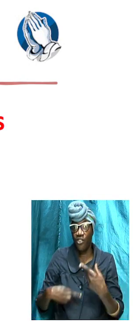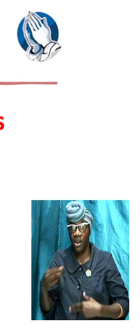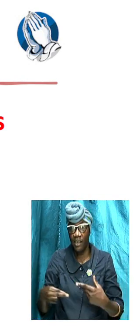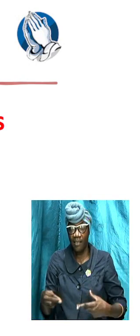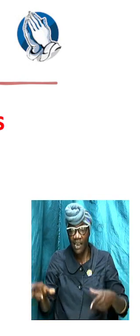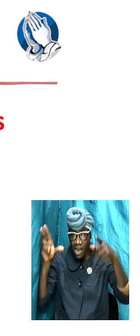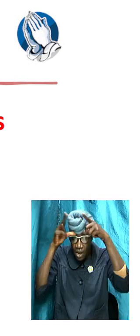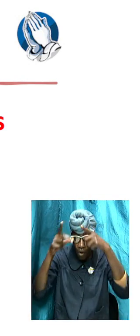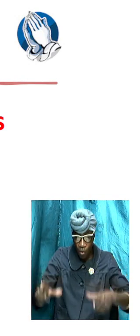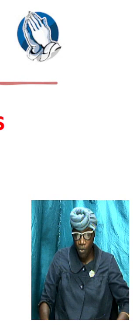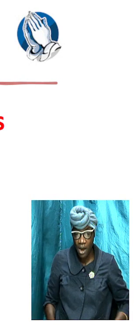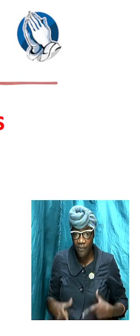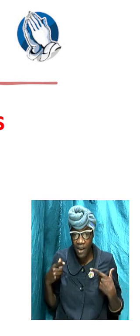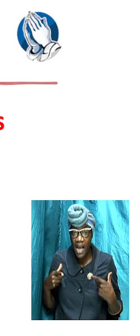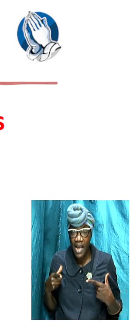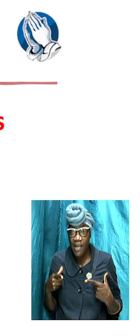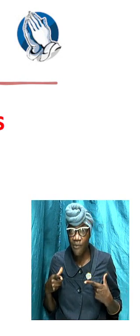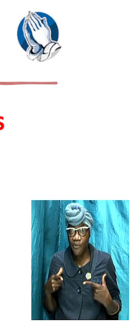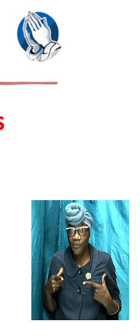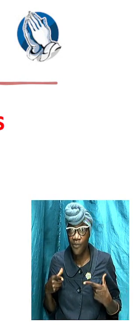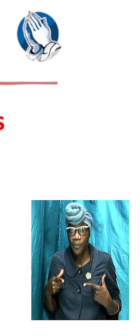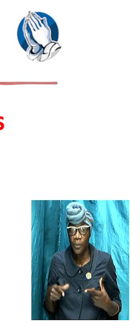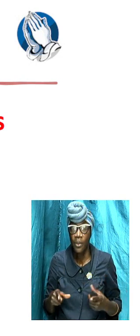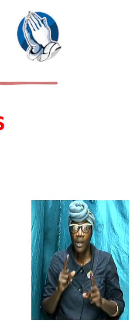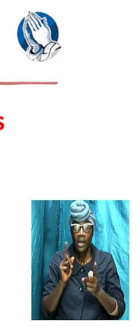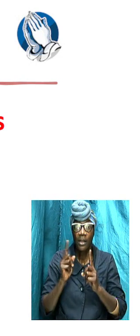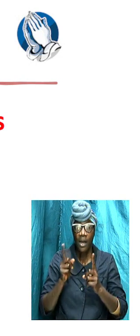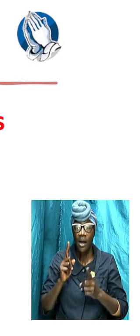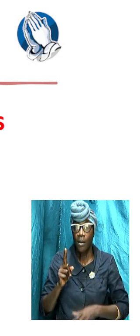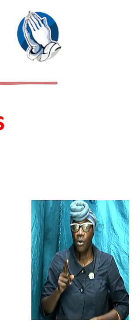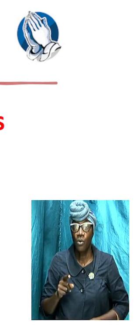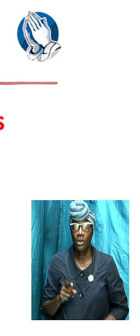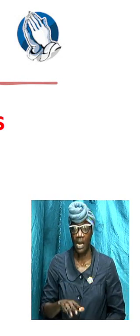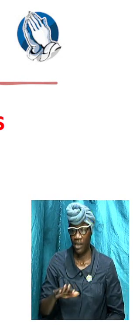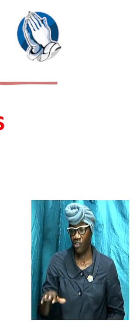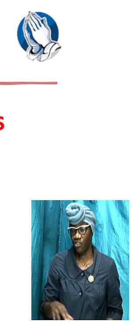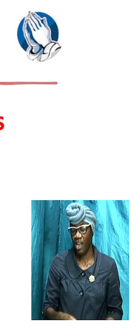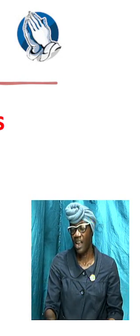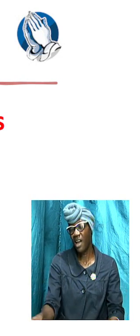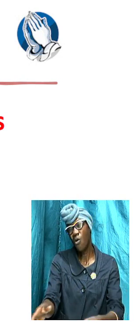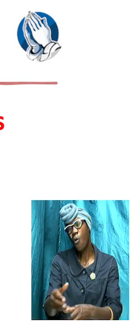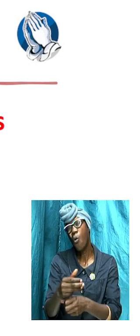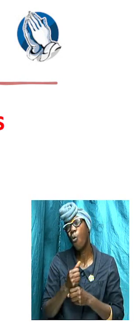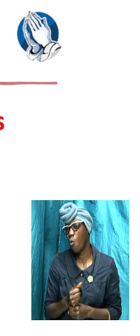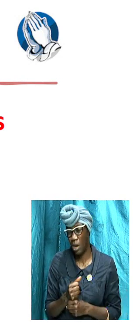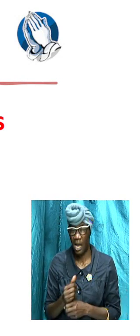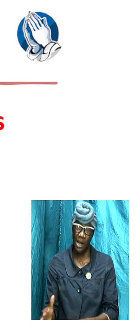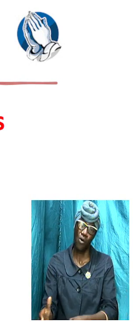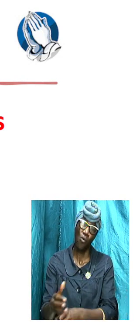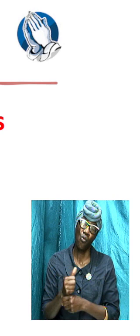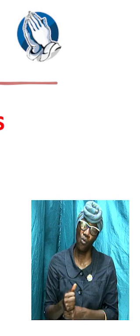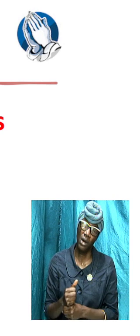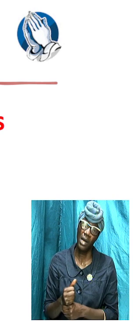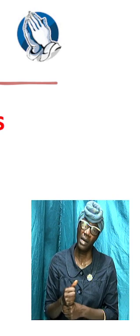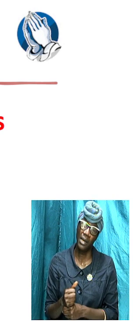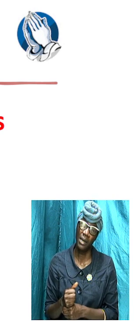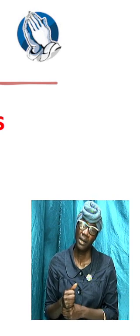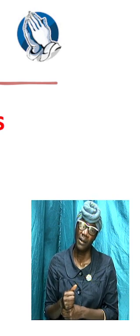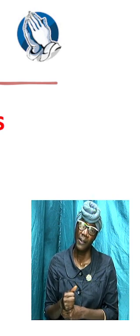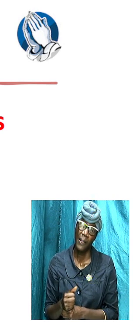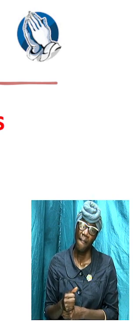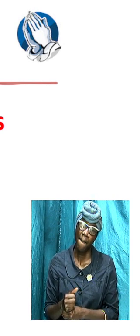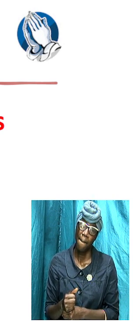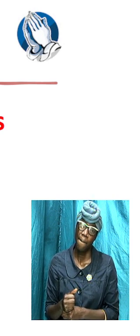crown of life. And I'm going to tell you what this word crown means as we go along. But child of God, hold on to these things. Now, let's just look at each of